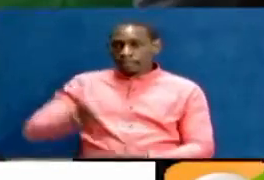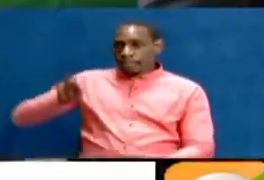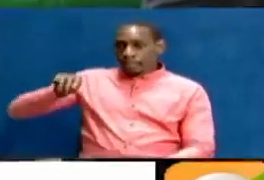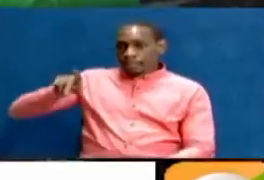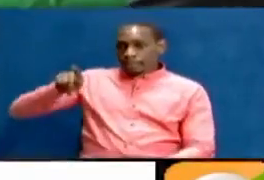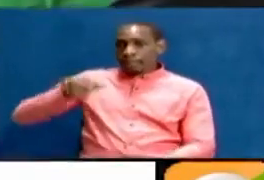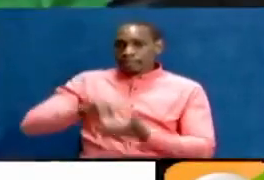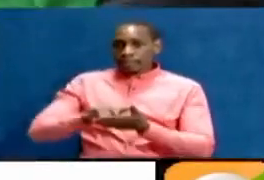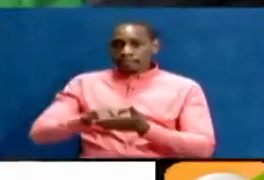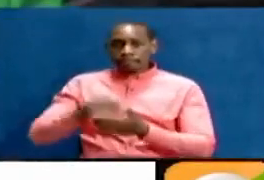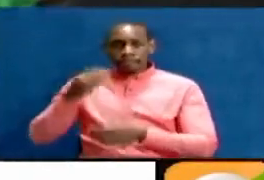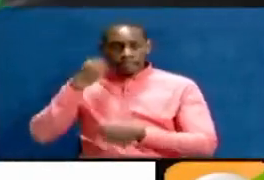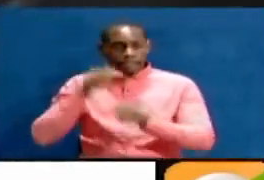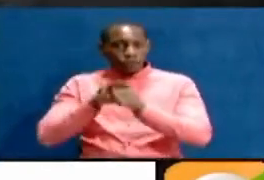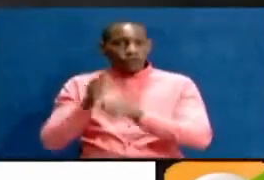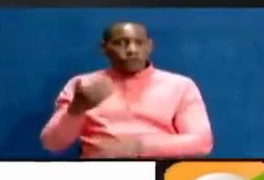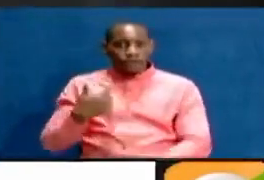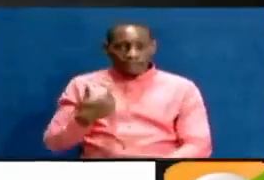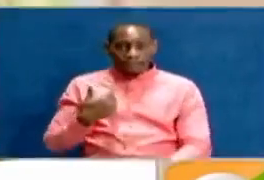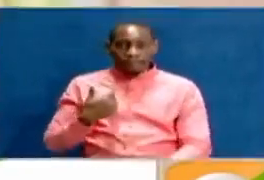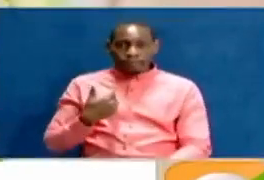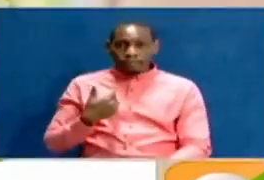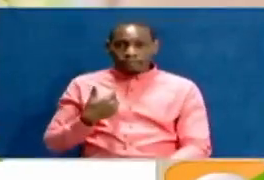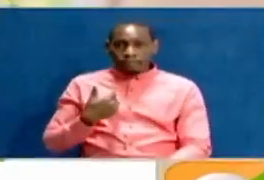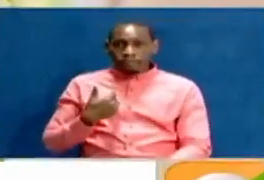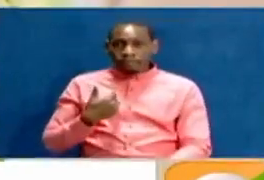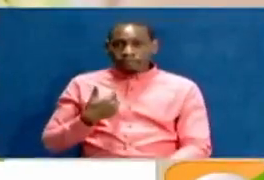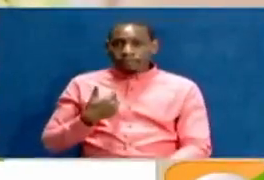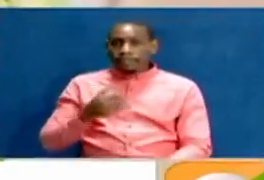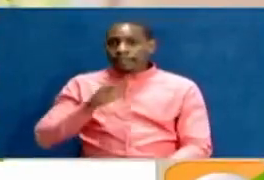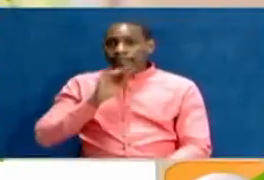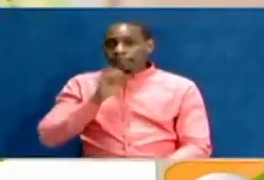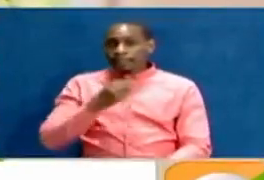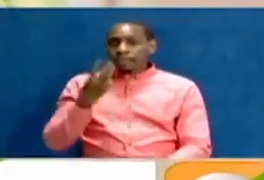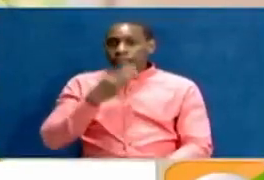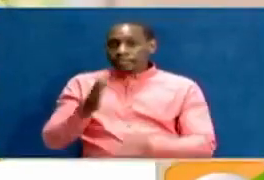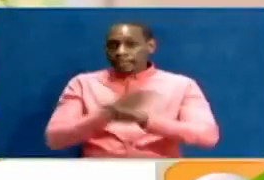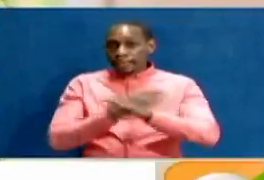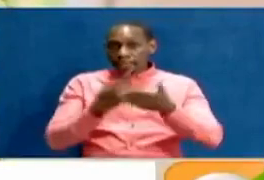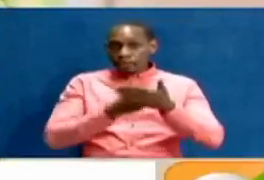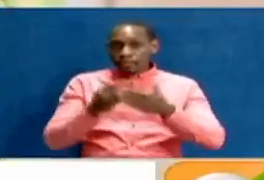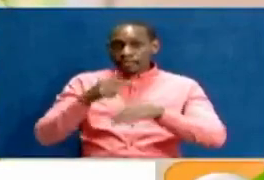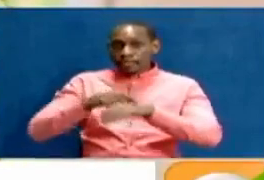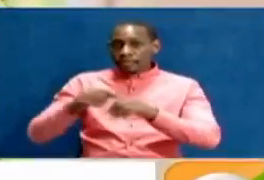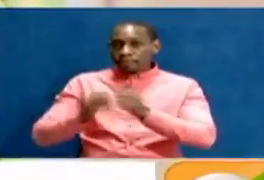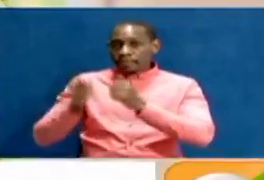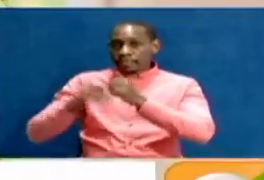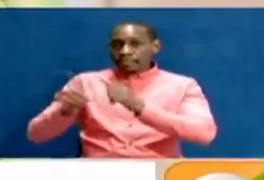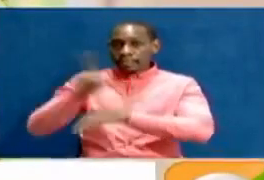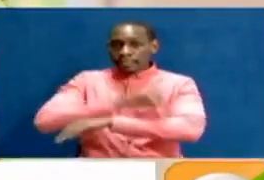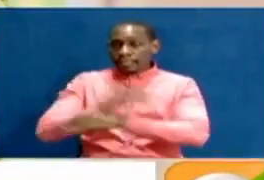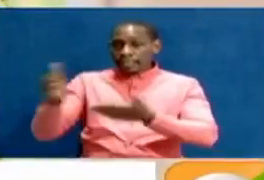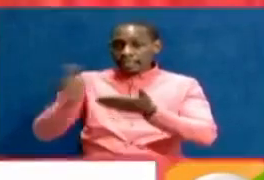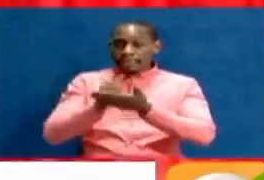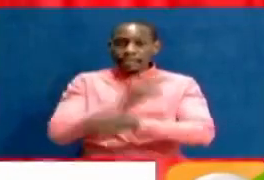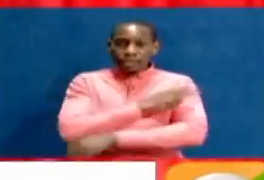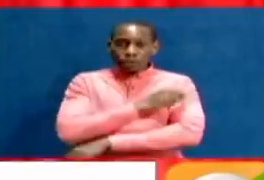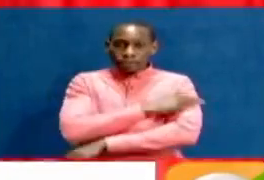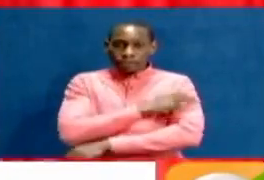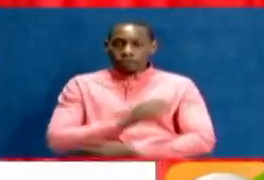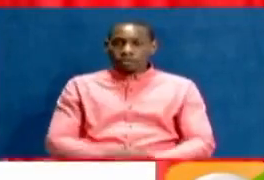Koinange, who bravely fought the battle with COVID-19, lost the fight Wednesday last week after 16 days in hospital.